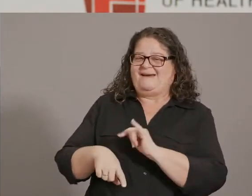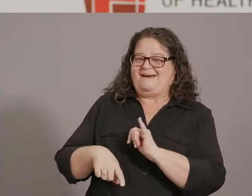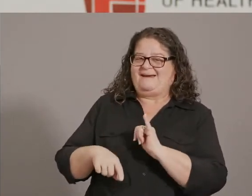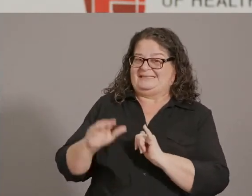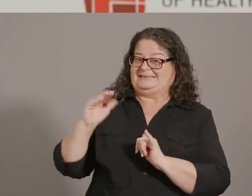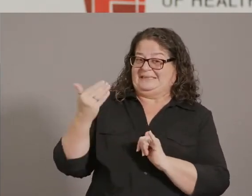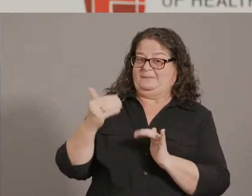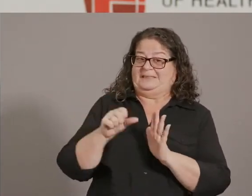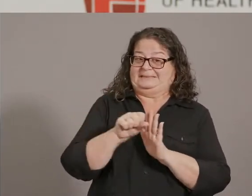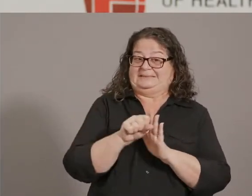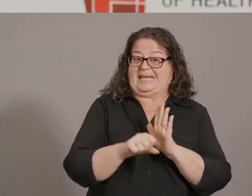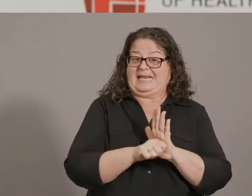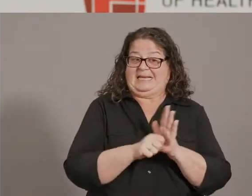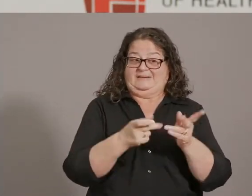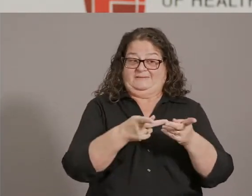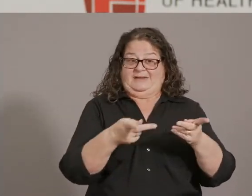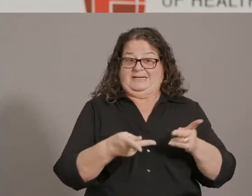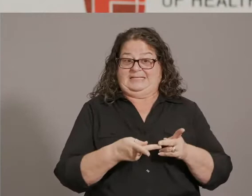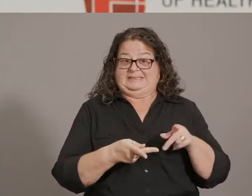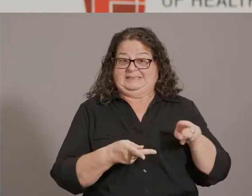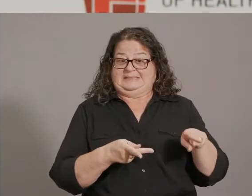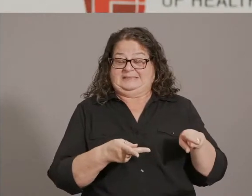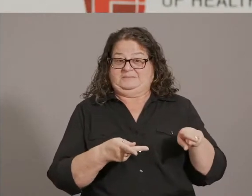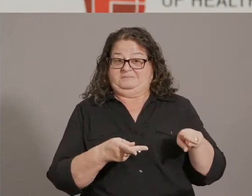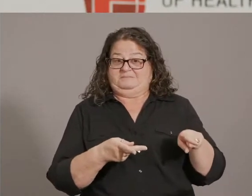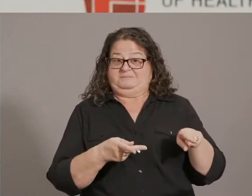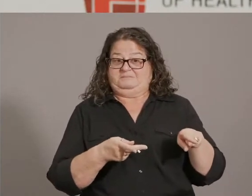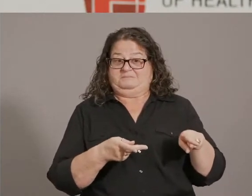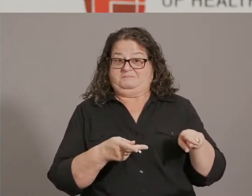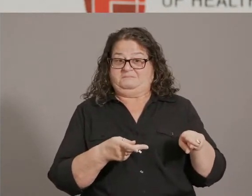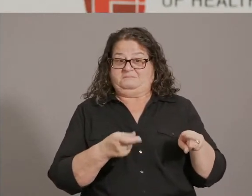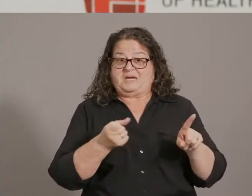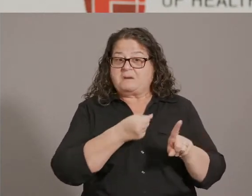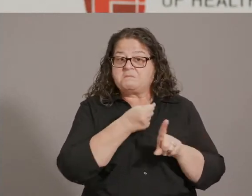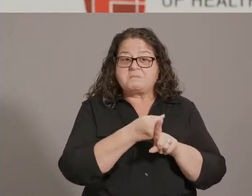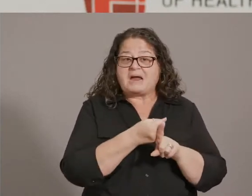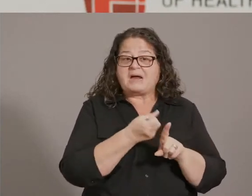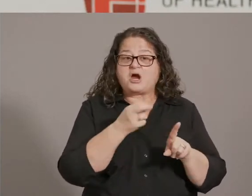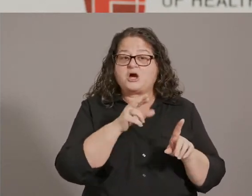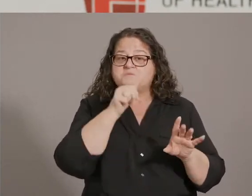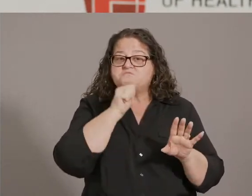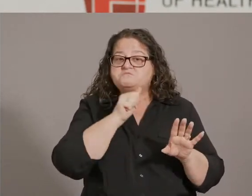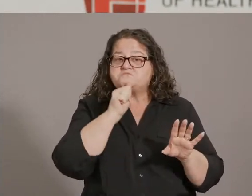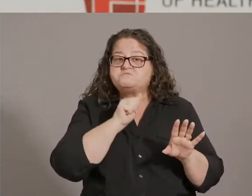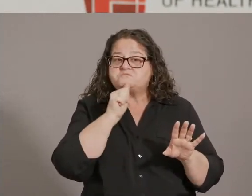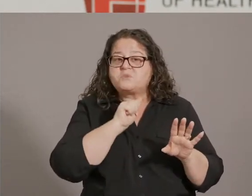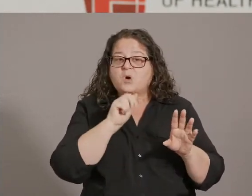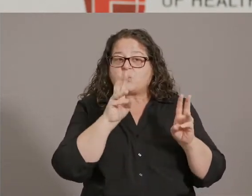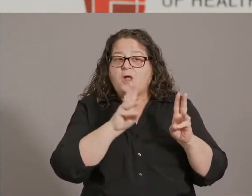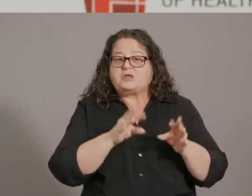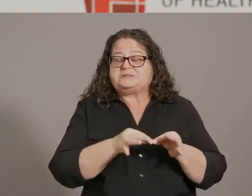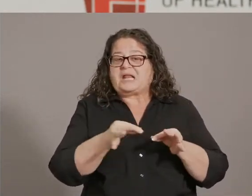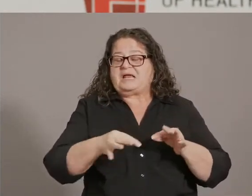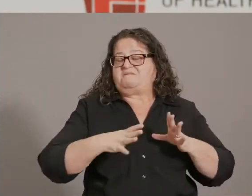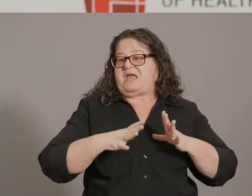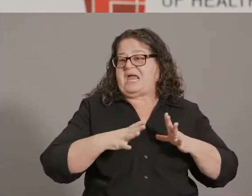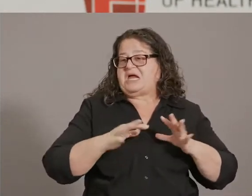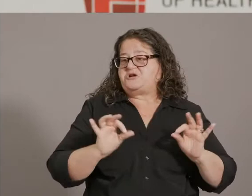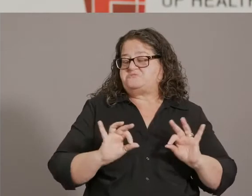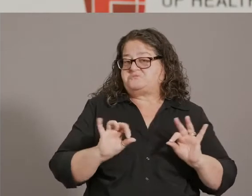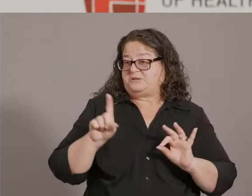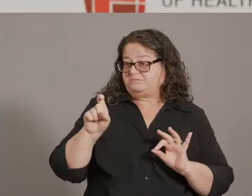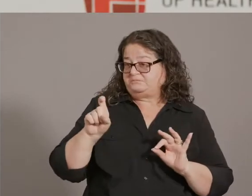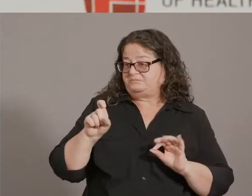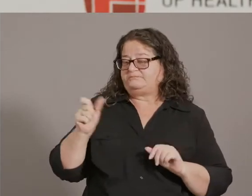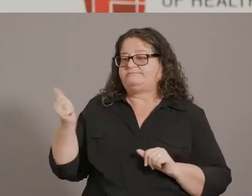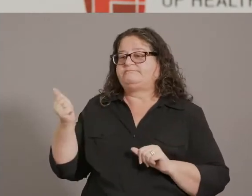the weather delays okay? Yeah, we've been able to handle the weather delays okay at the state and county operated pods. We've been able to